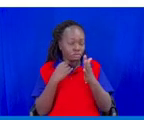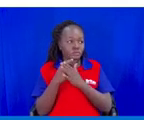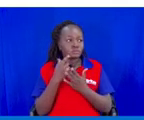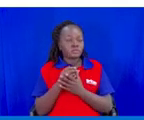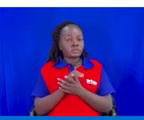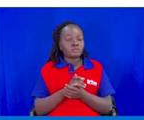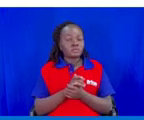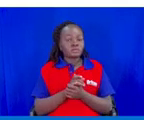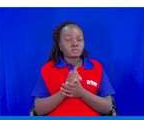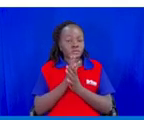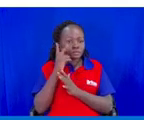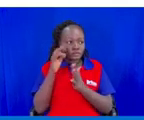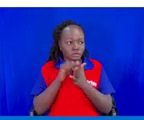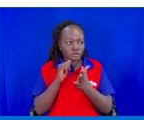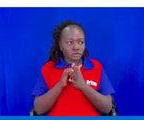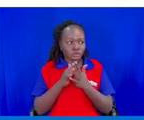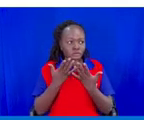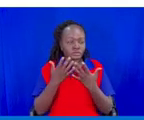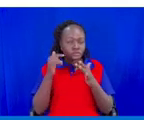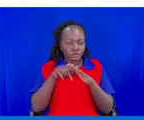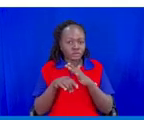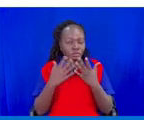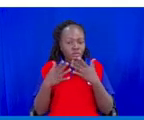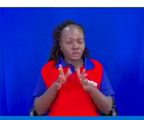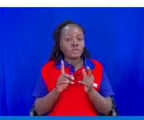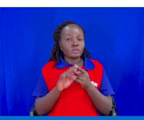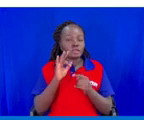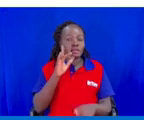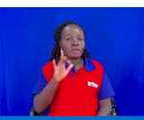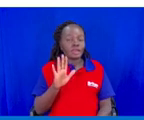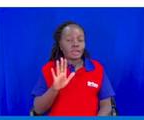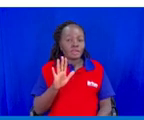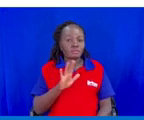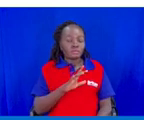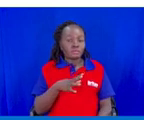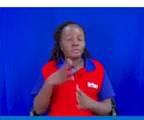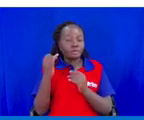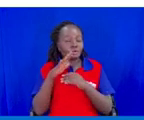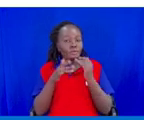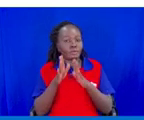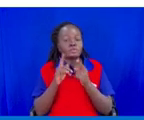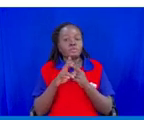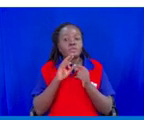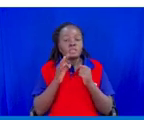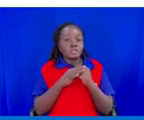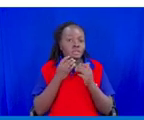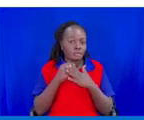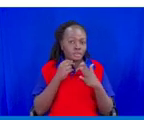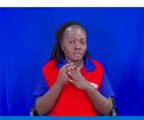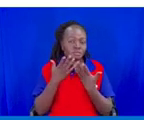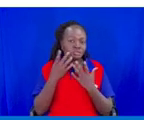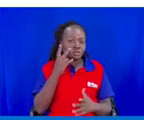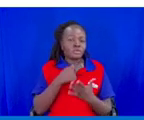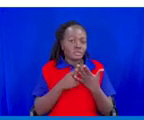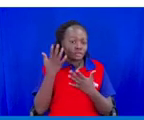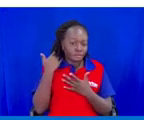the share price decline all the way to 35 at some point, decline all the way to 28 shillings about 2 weeks ago. It